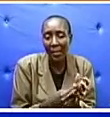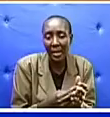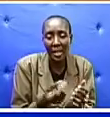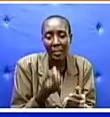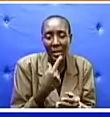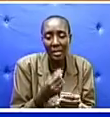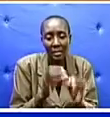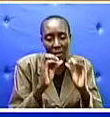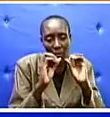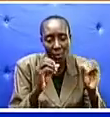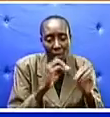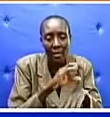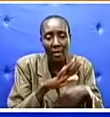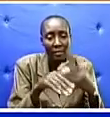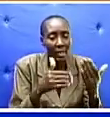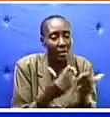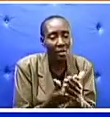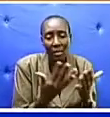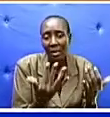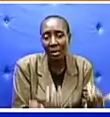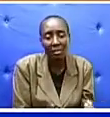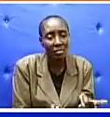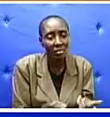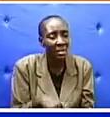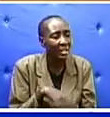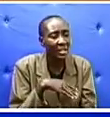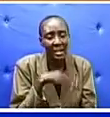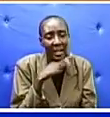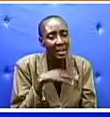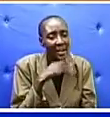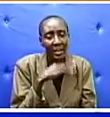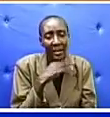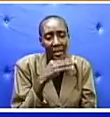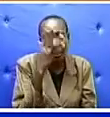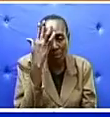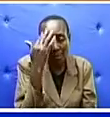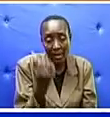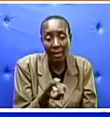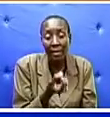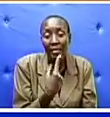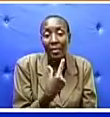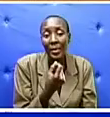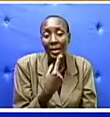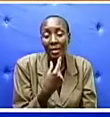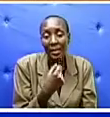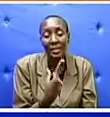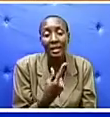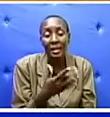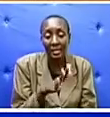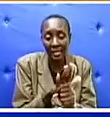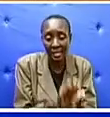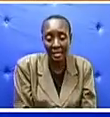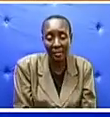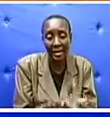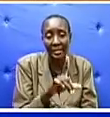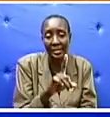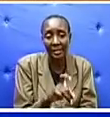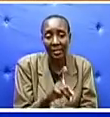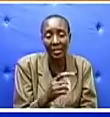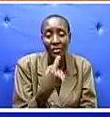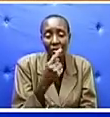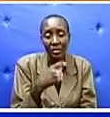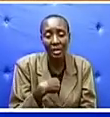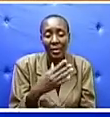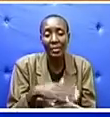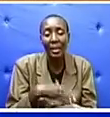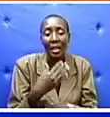happens? All of us are just going to go like that. Mm-hmm. Yeah, because this medication is what holds you, suppresses the virus. So tell me, if you, after